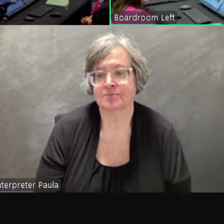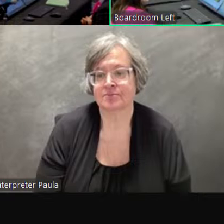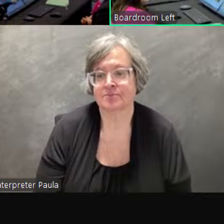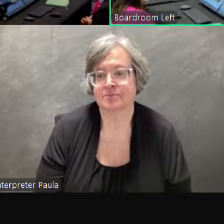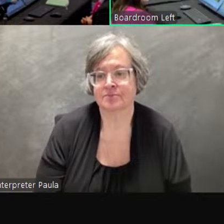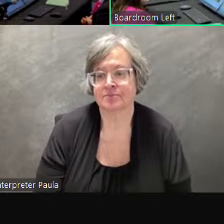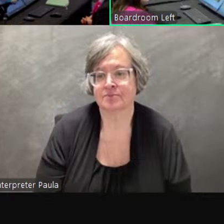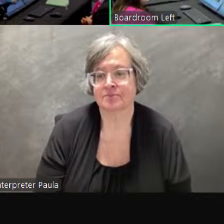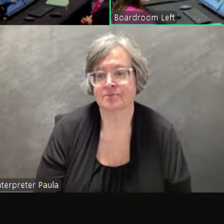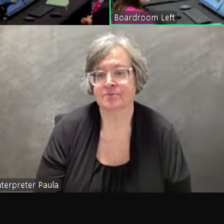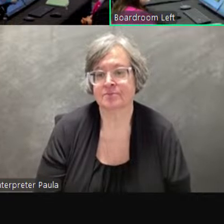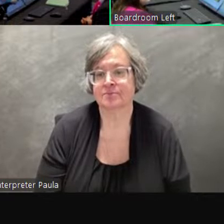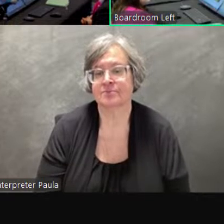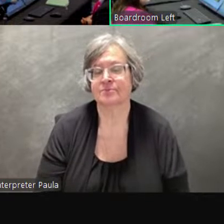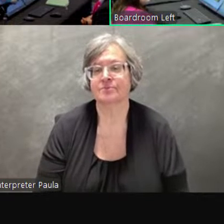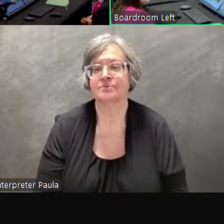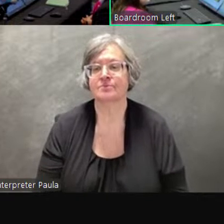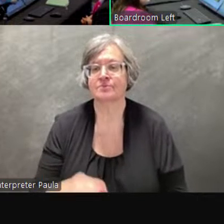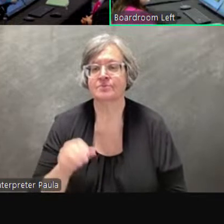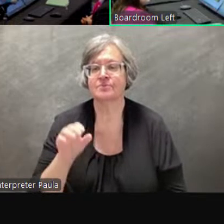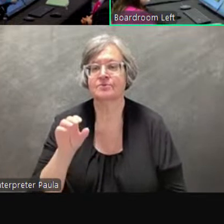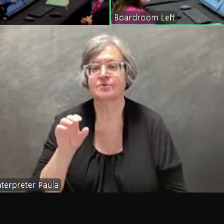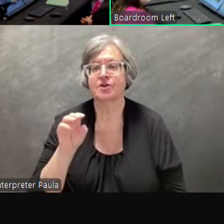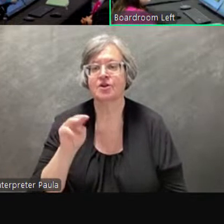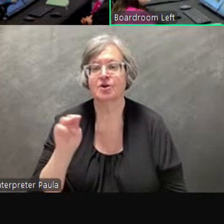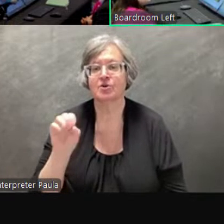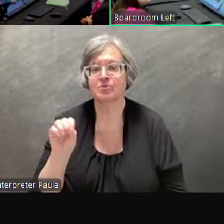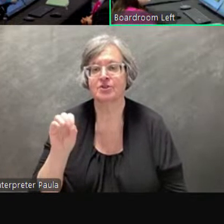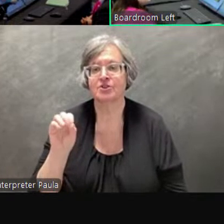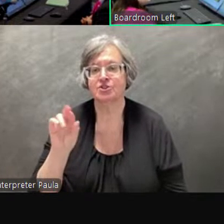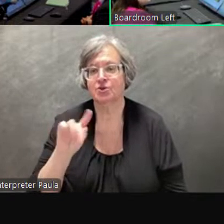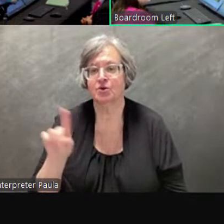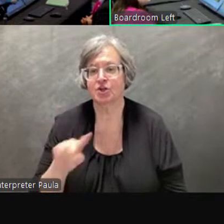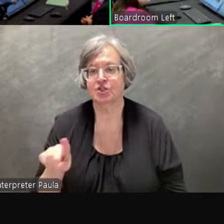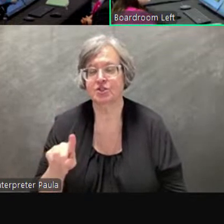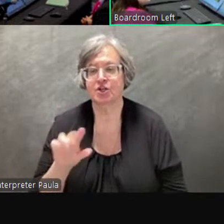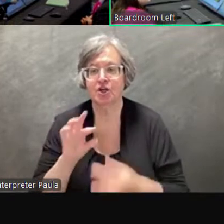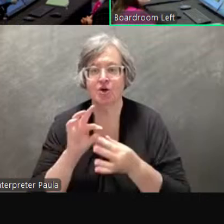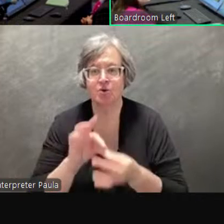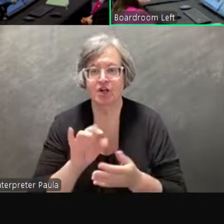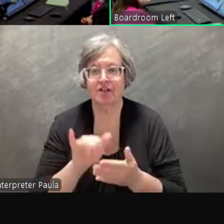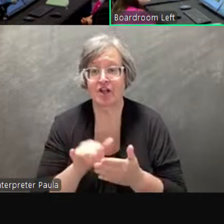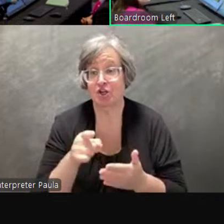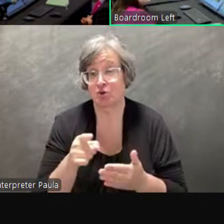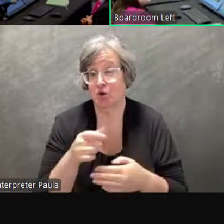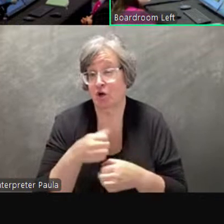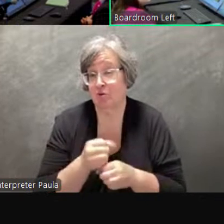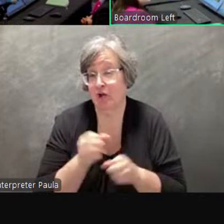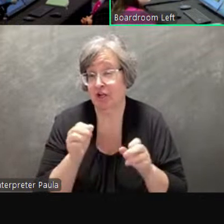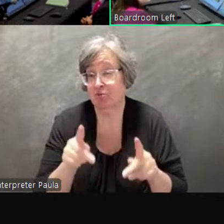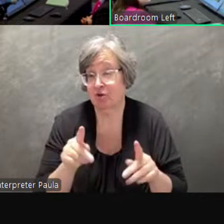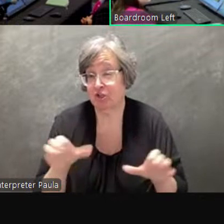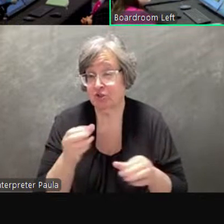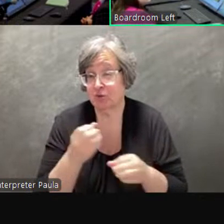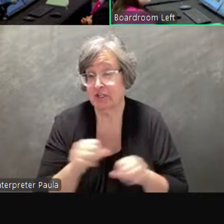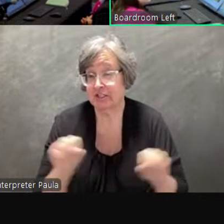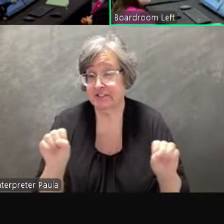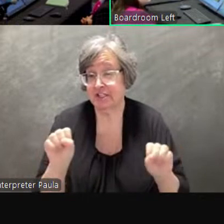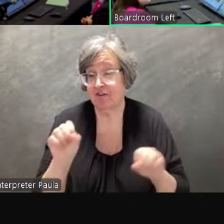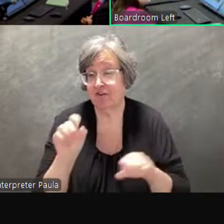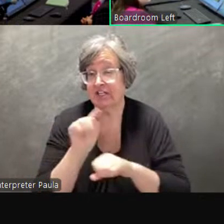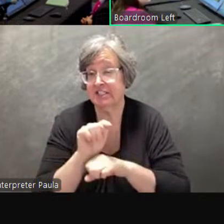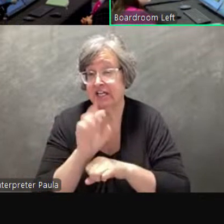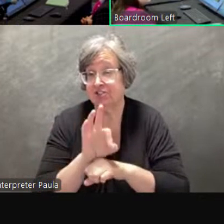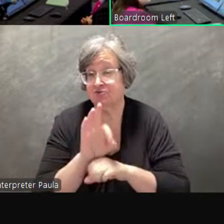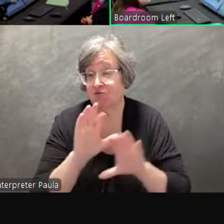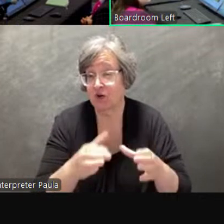Question? Yes. Maybe along those lines, there might be an opportunity to do a safety task force,